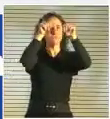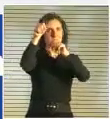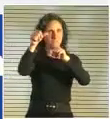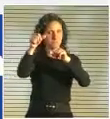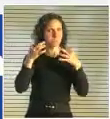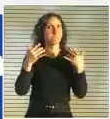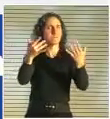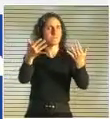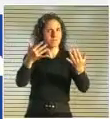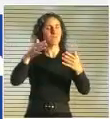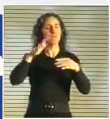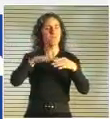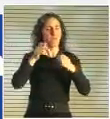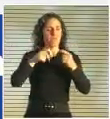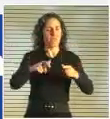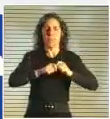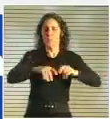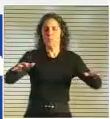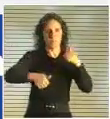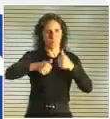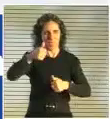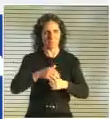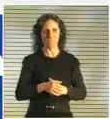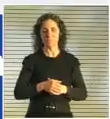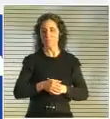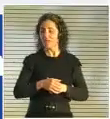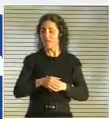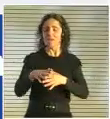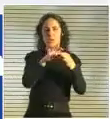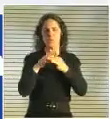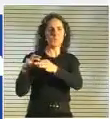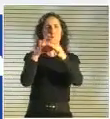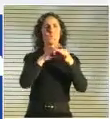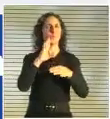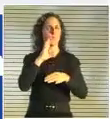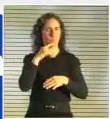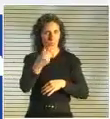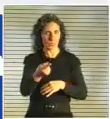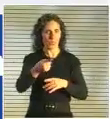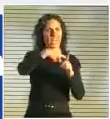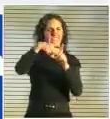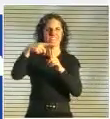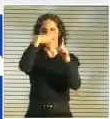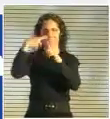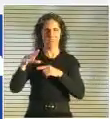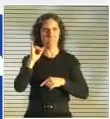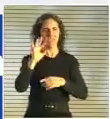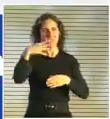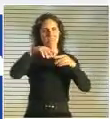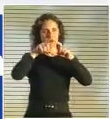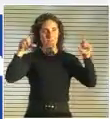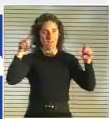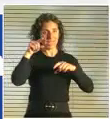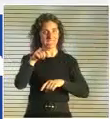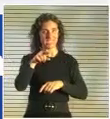And I mentioned partnerships. We're working on different levels here. One thing is to work within your company, which is of course critical and an